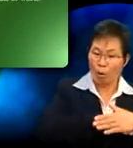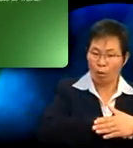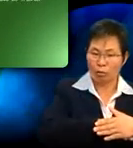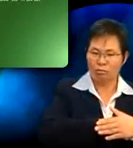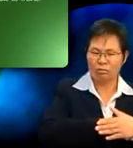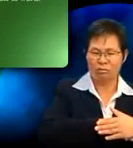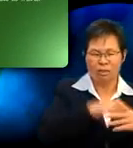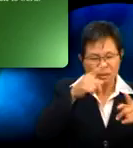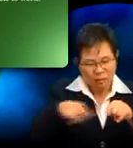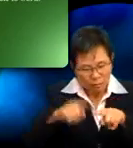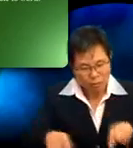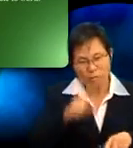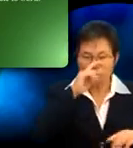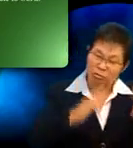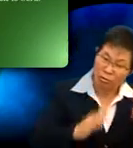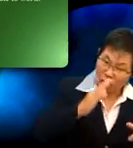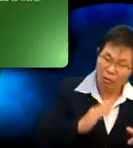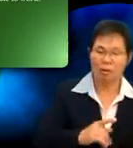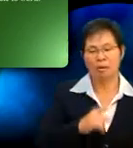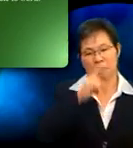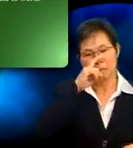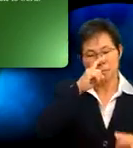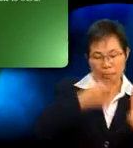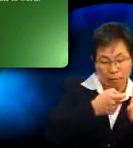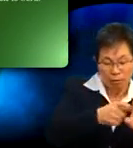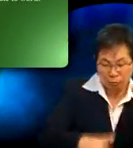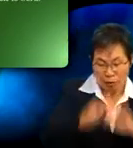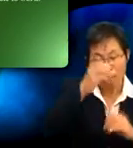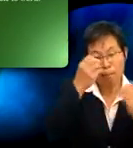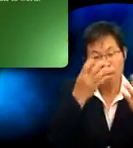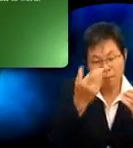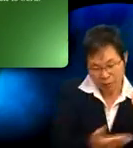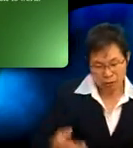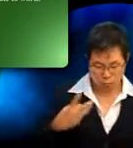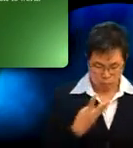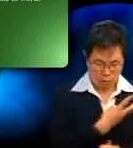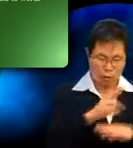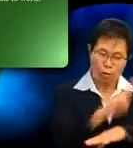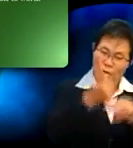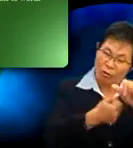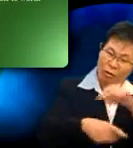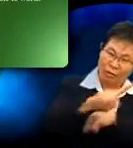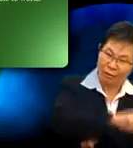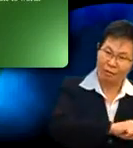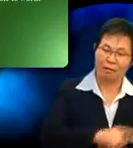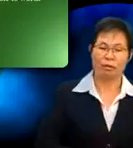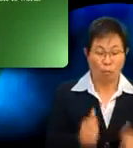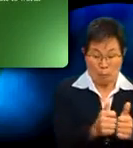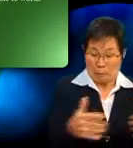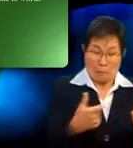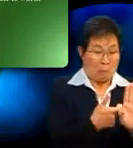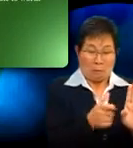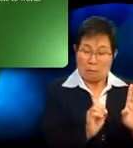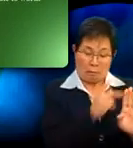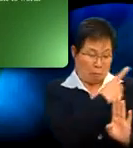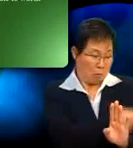all kinds of toys. Batteries are also found in many things that we use every day.